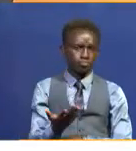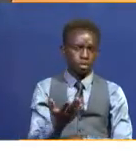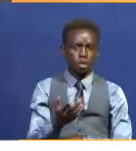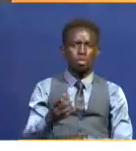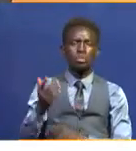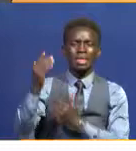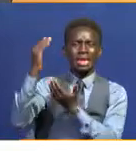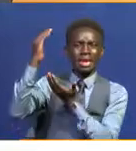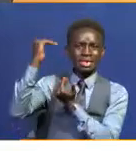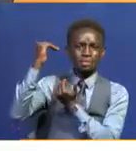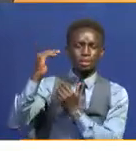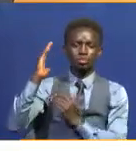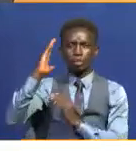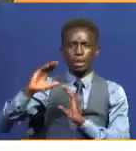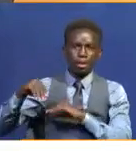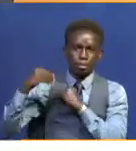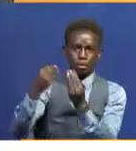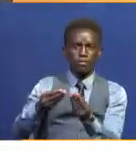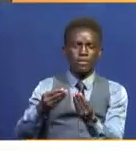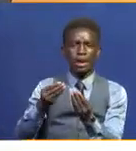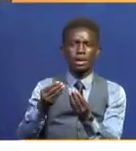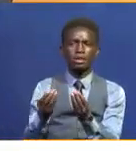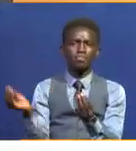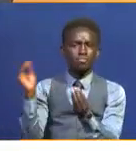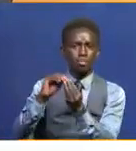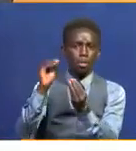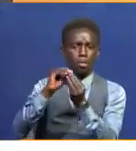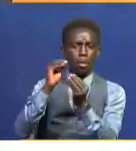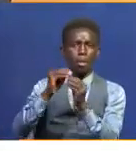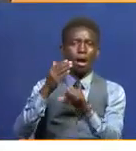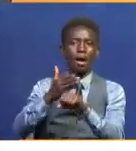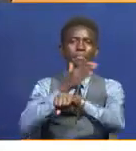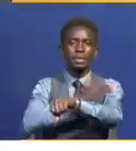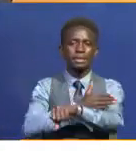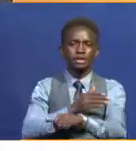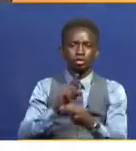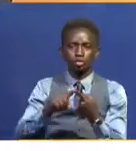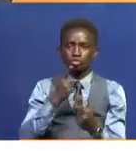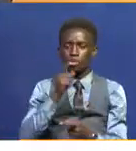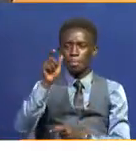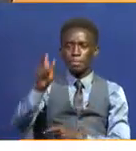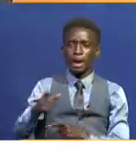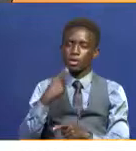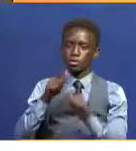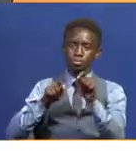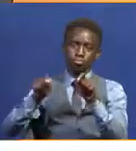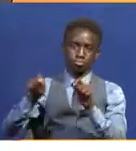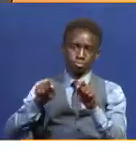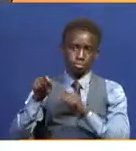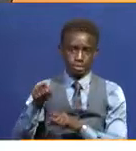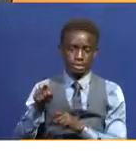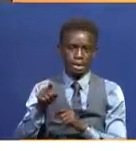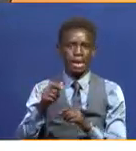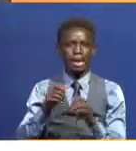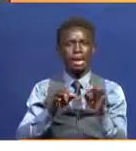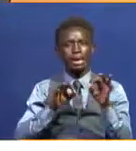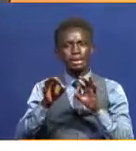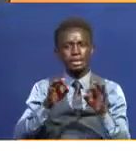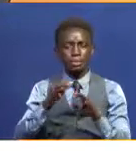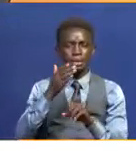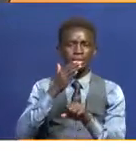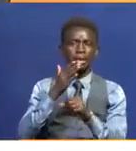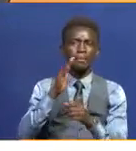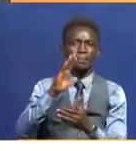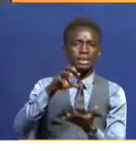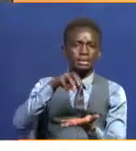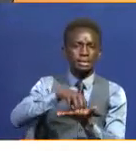to provide regular updates to the regulator on the status of the fund, on where the funds